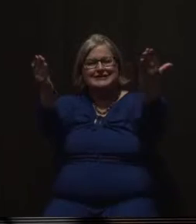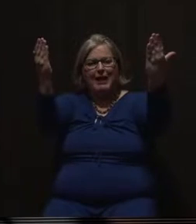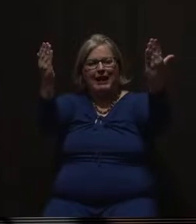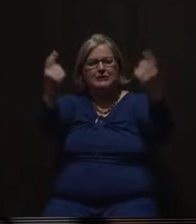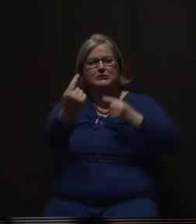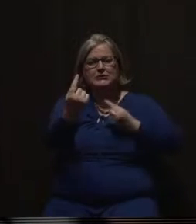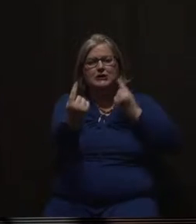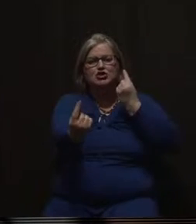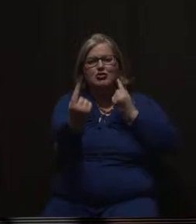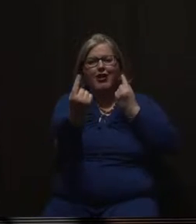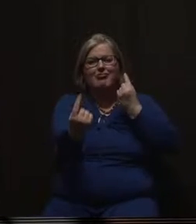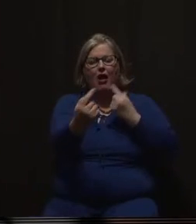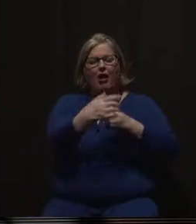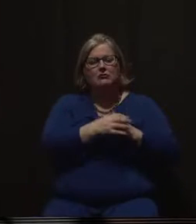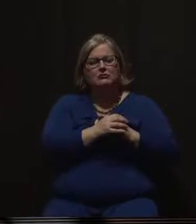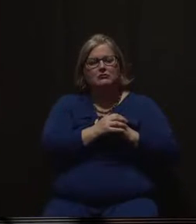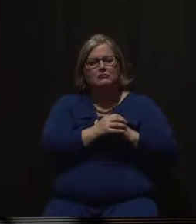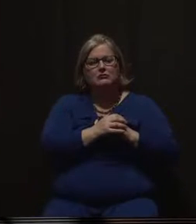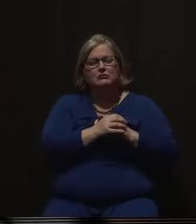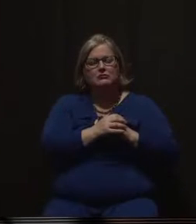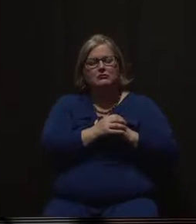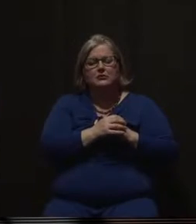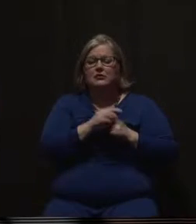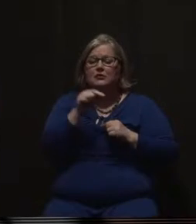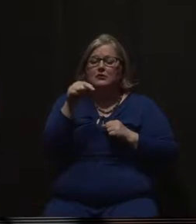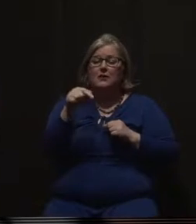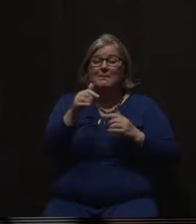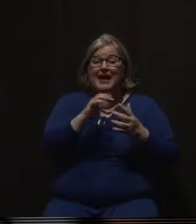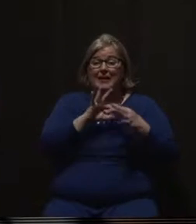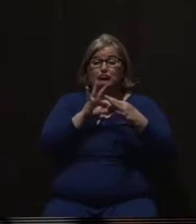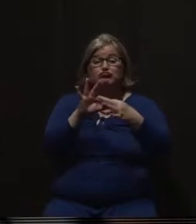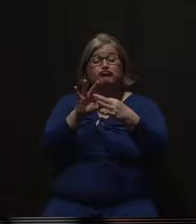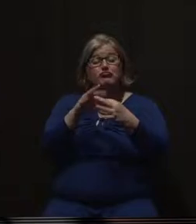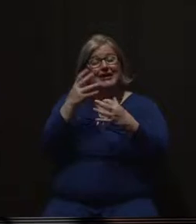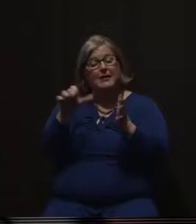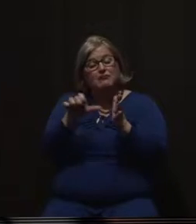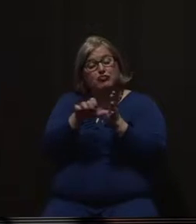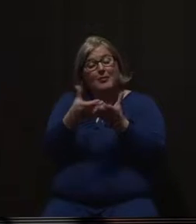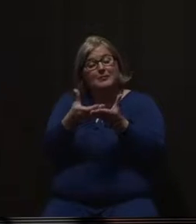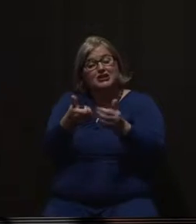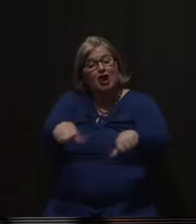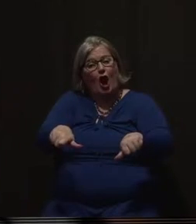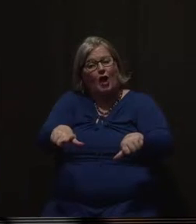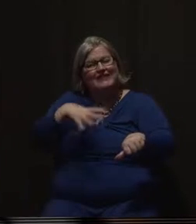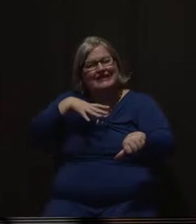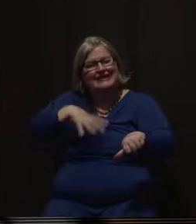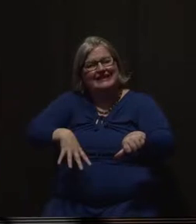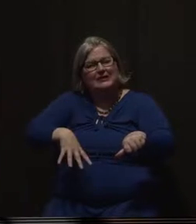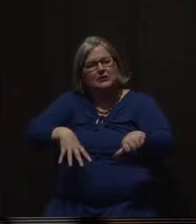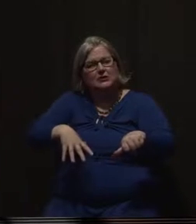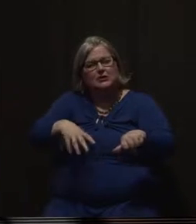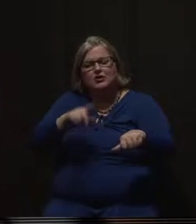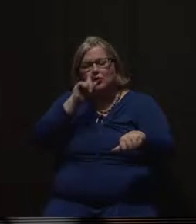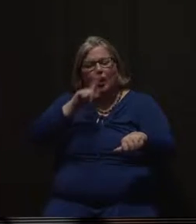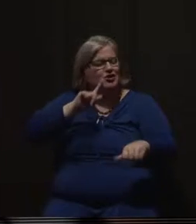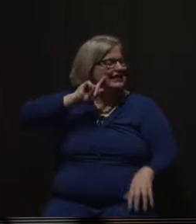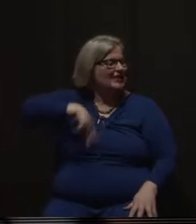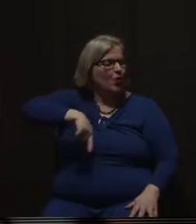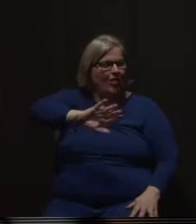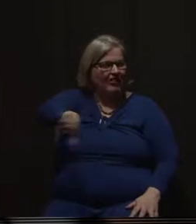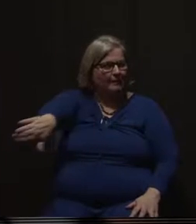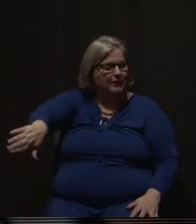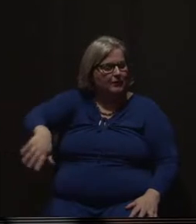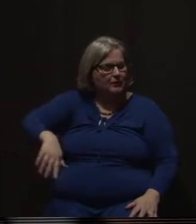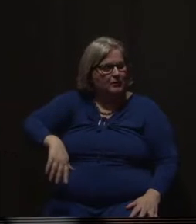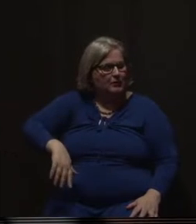in a relationship, when you've got a problem, you've got to solve the problem, and you can't just do it by ostracizing the other people. So in a relationship,